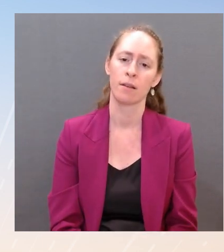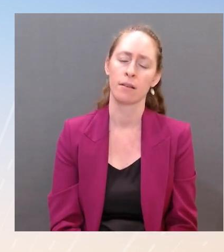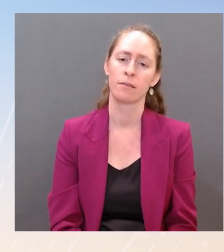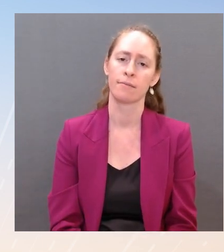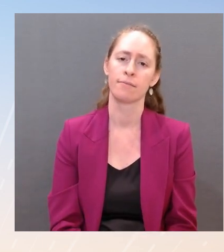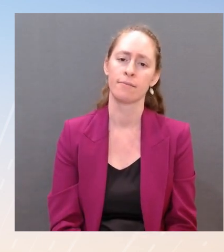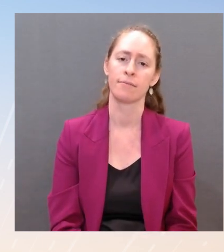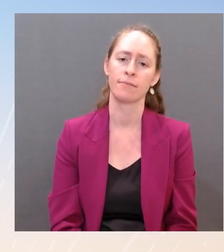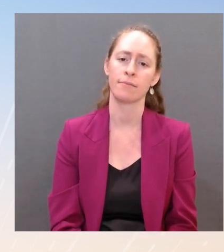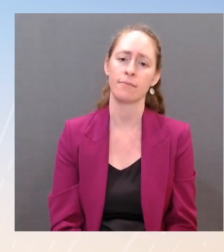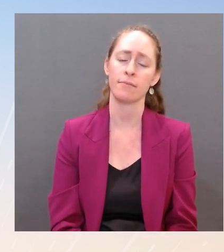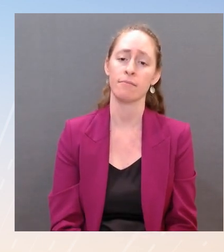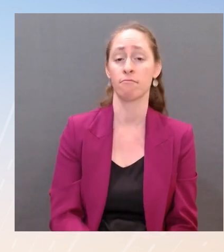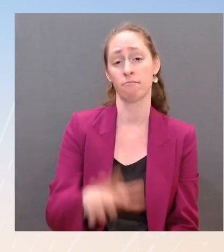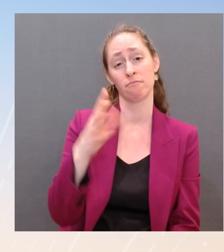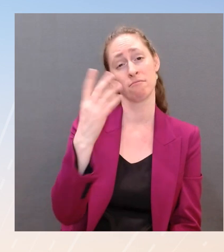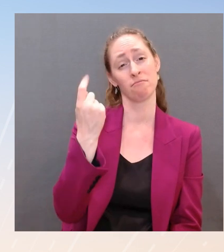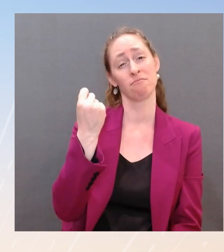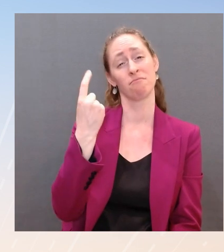health.